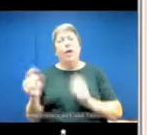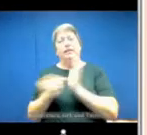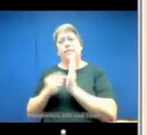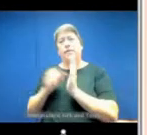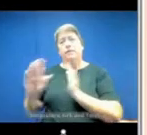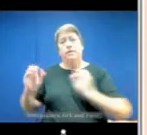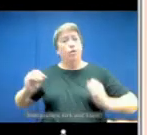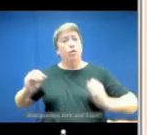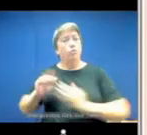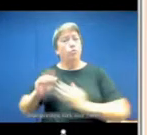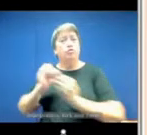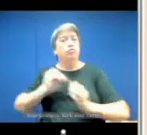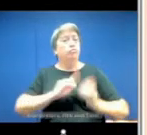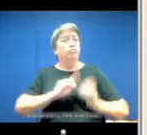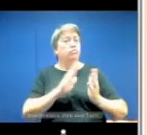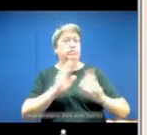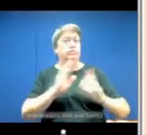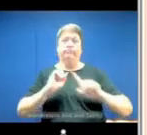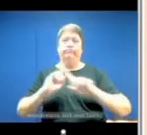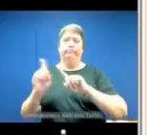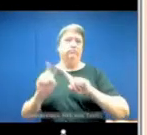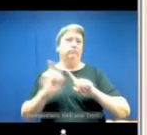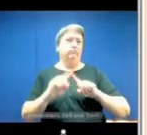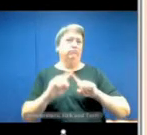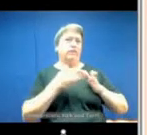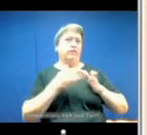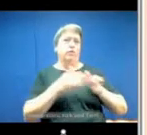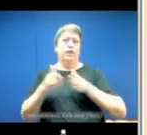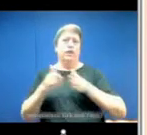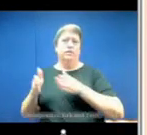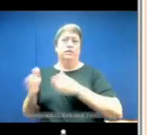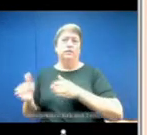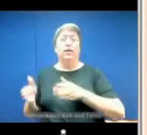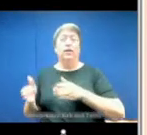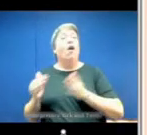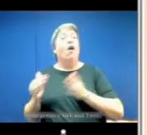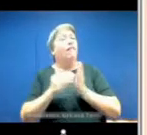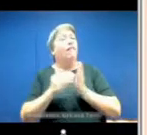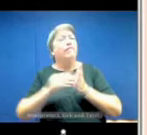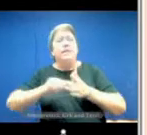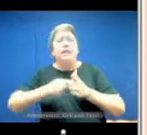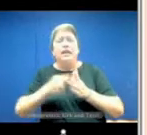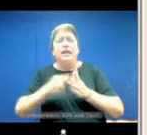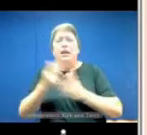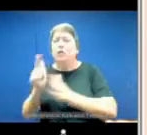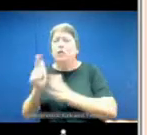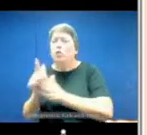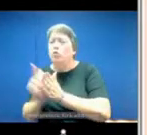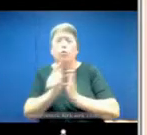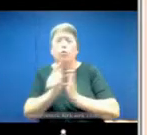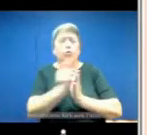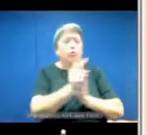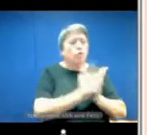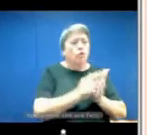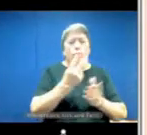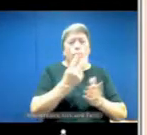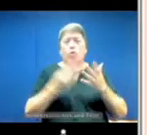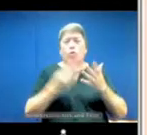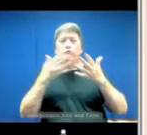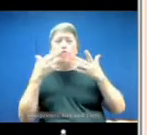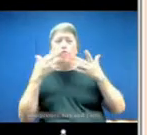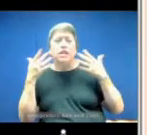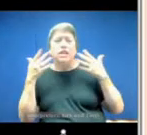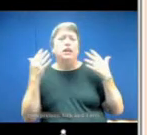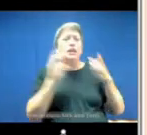Often in the beginning, the attorney is going to be friendly and cooperative And the attorney taking the deposition wants